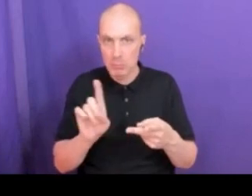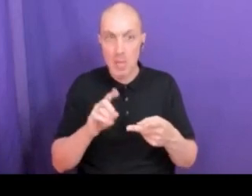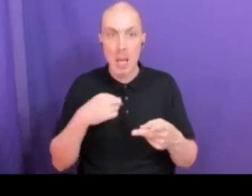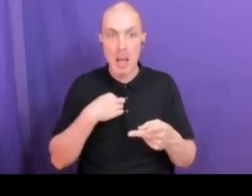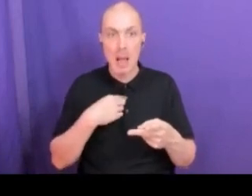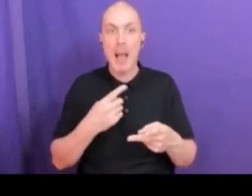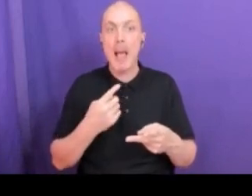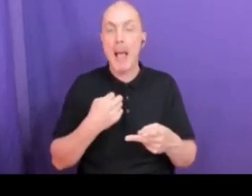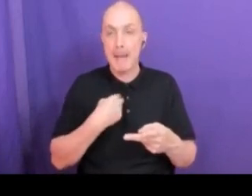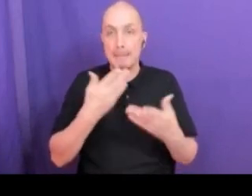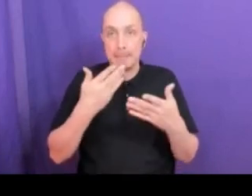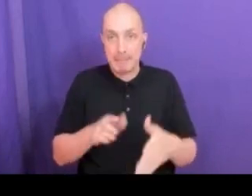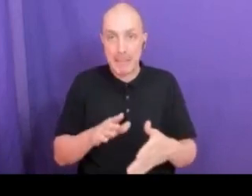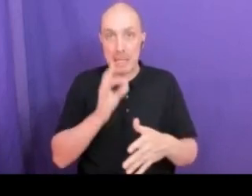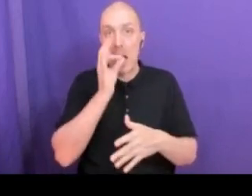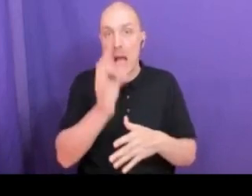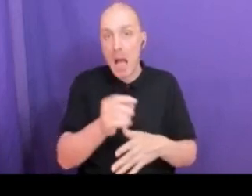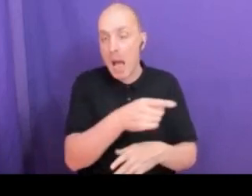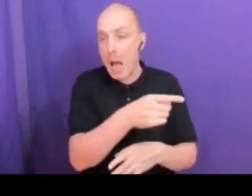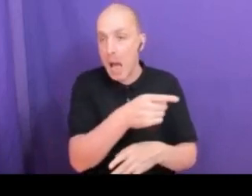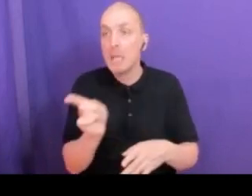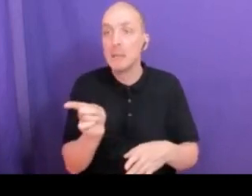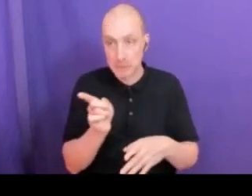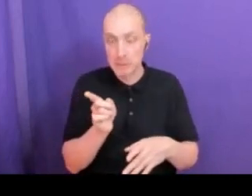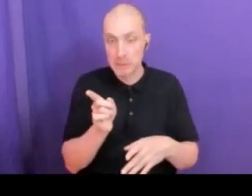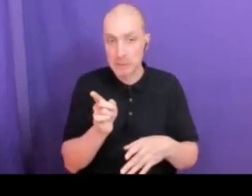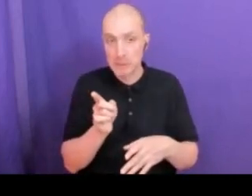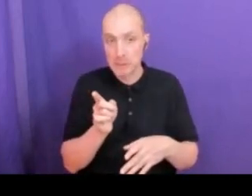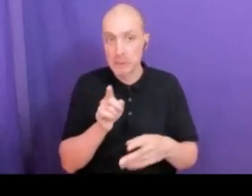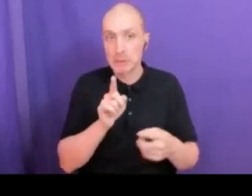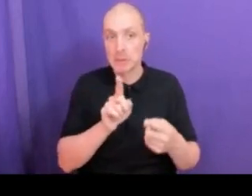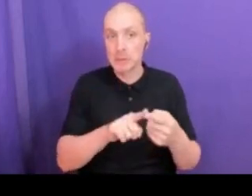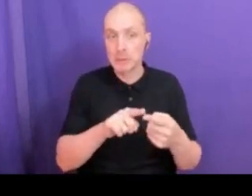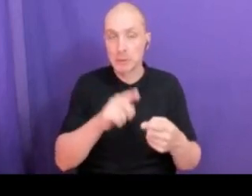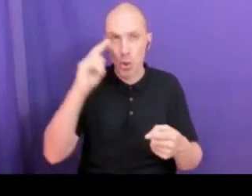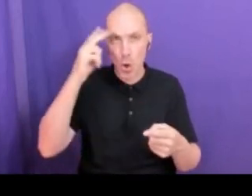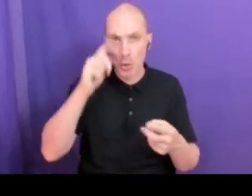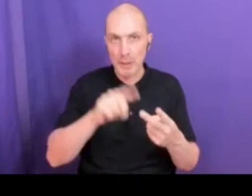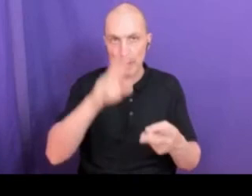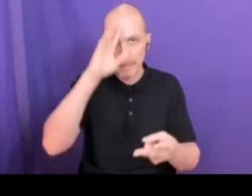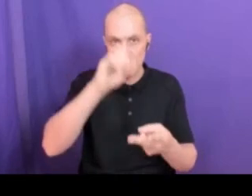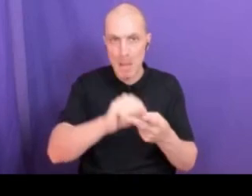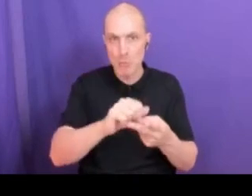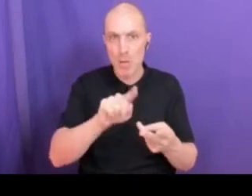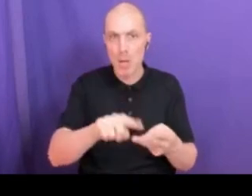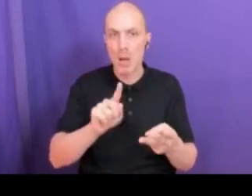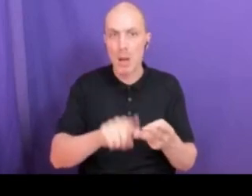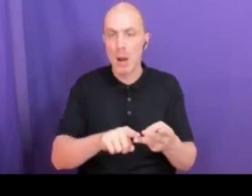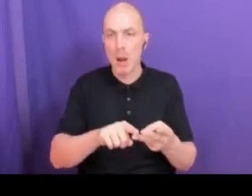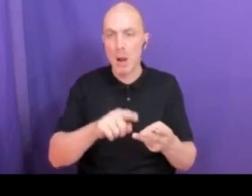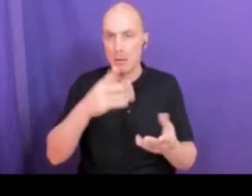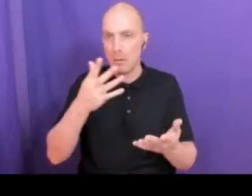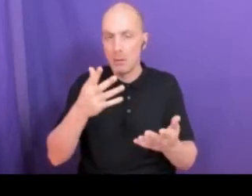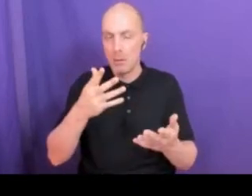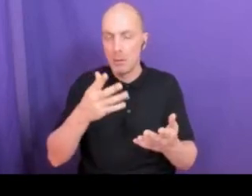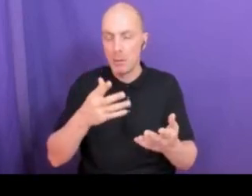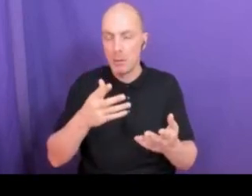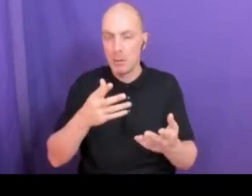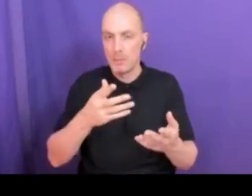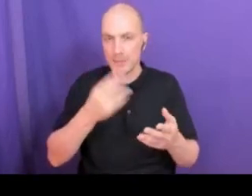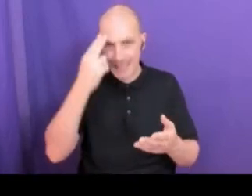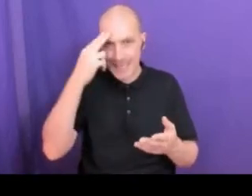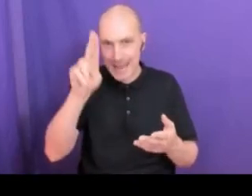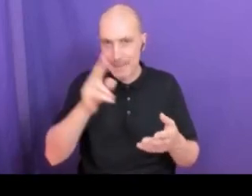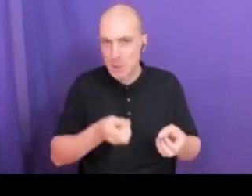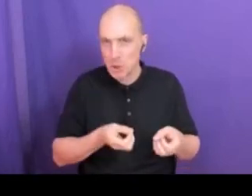clinic / cognitive clinic / dementia service? So I can't really disaggregate that data. And I think next time we run it, that's a really good point.